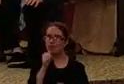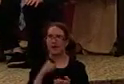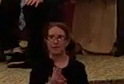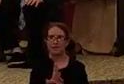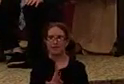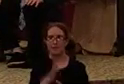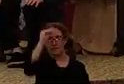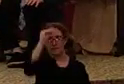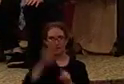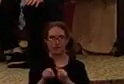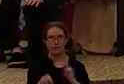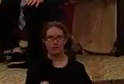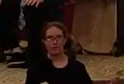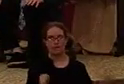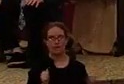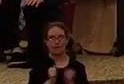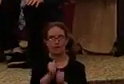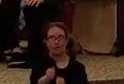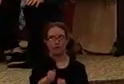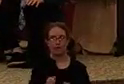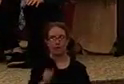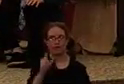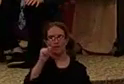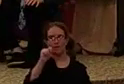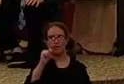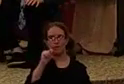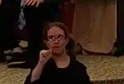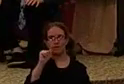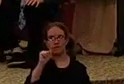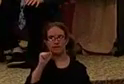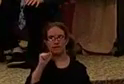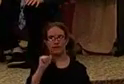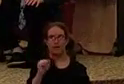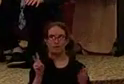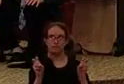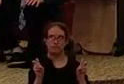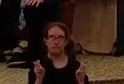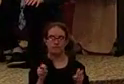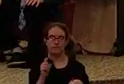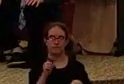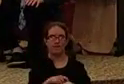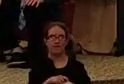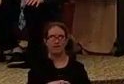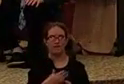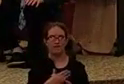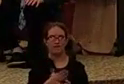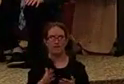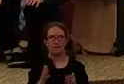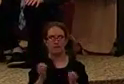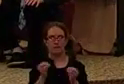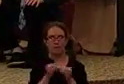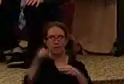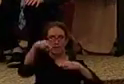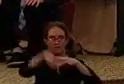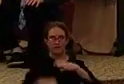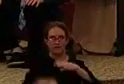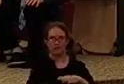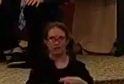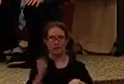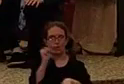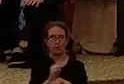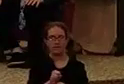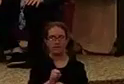letting me, Brother West, follow the status quo that was going on at the time. There was something far deeper that was